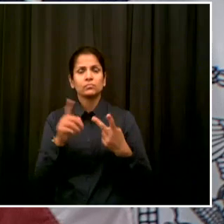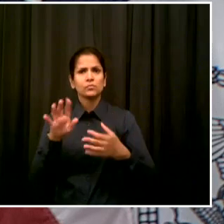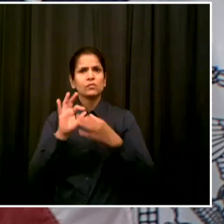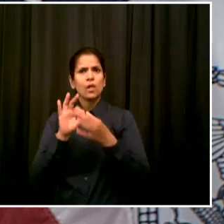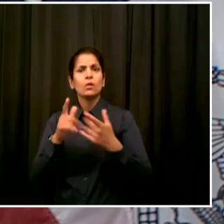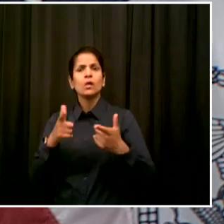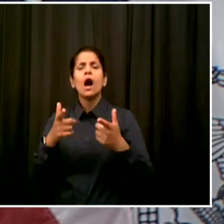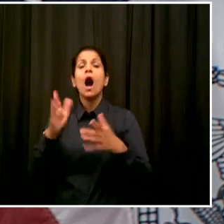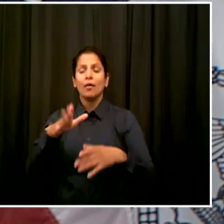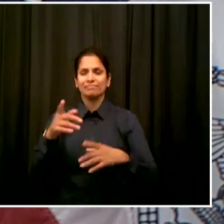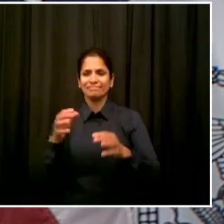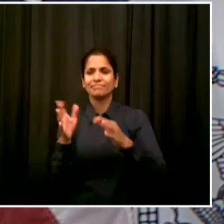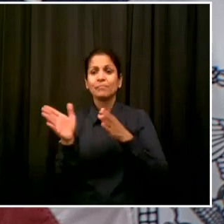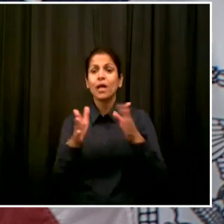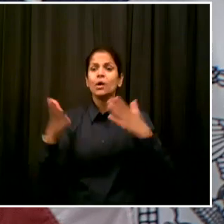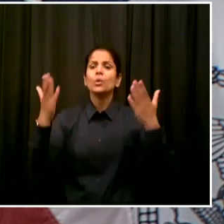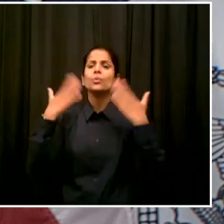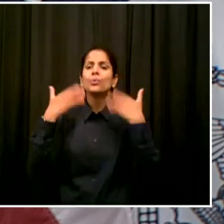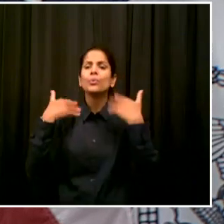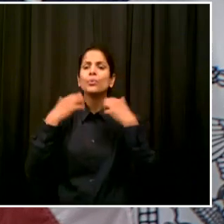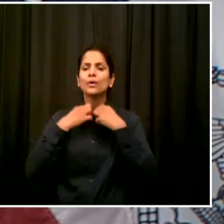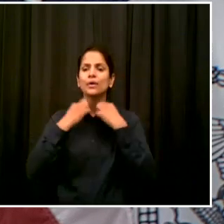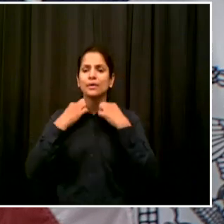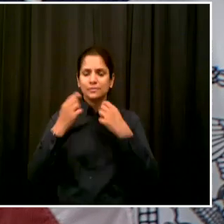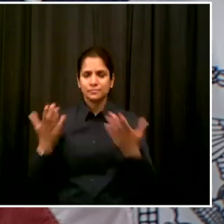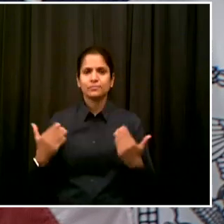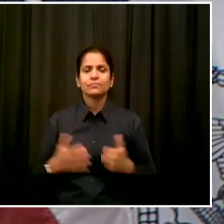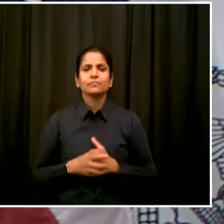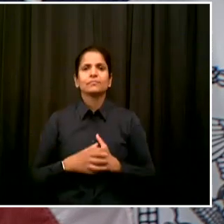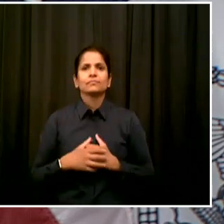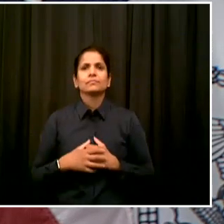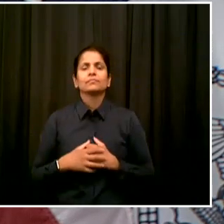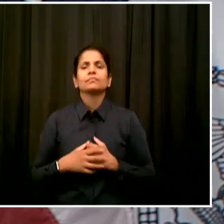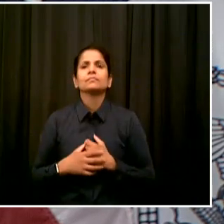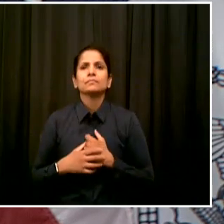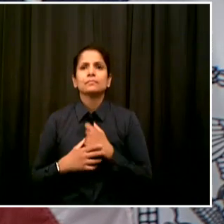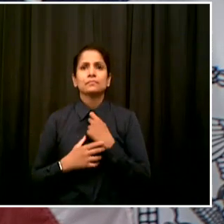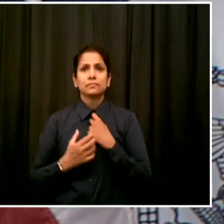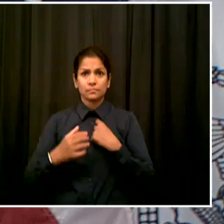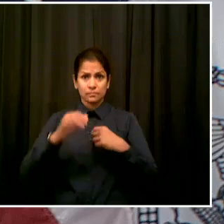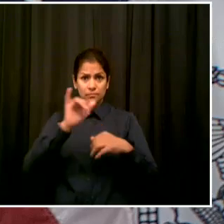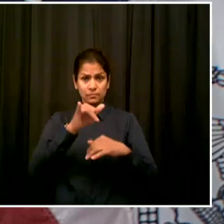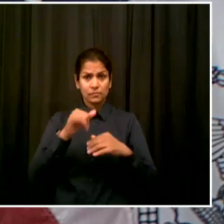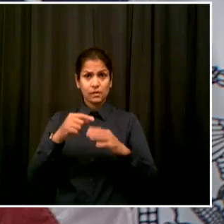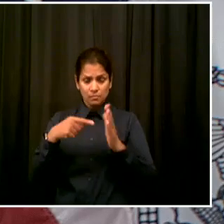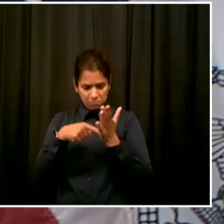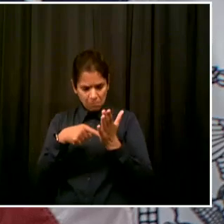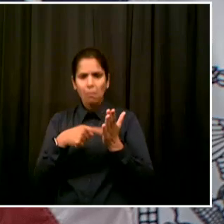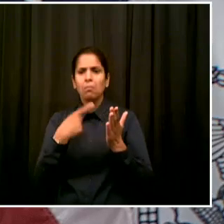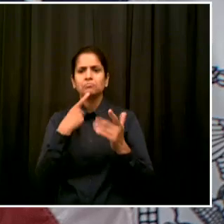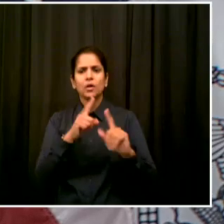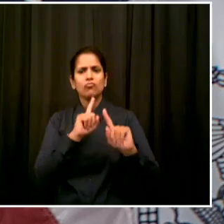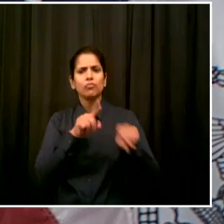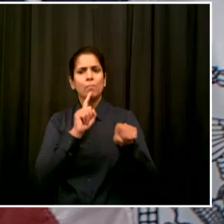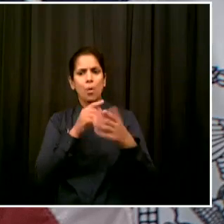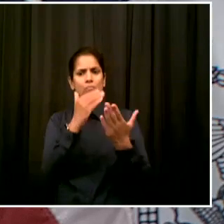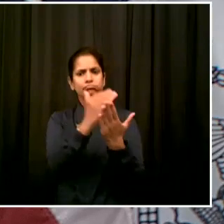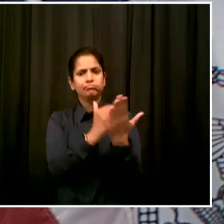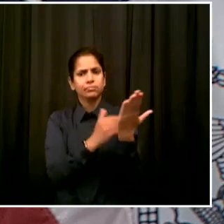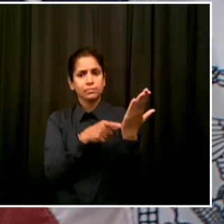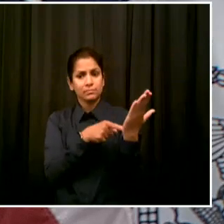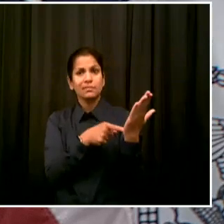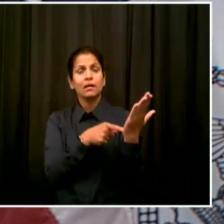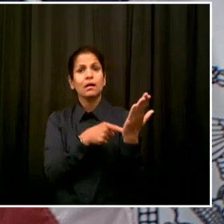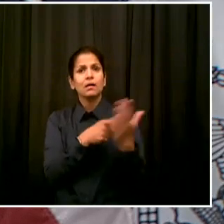reporting has been showing recently is that there are still a lot of questions about how the virus can